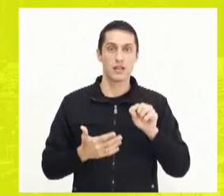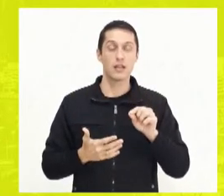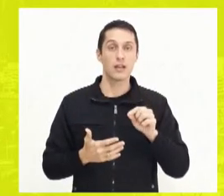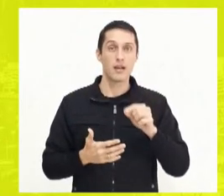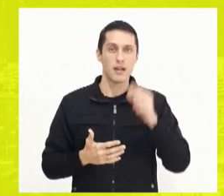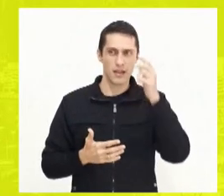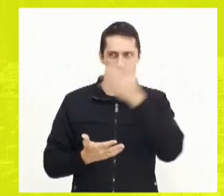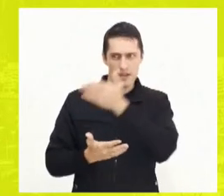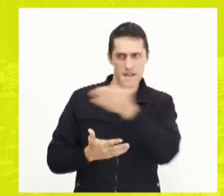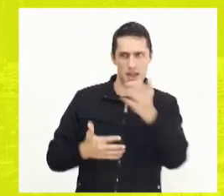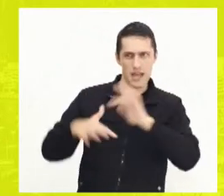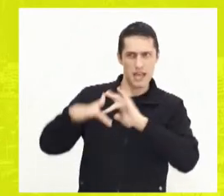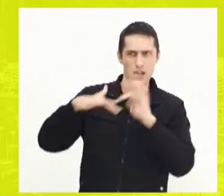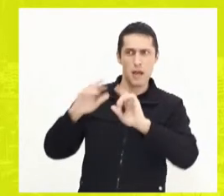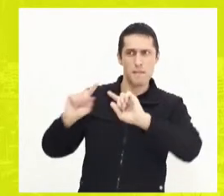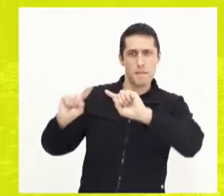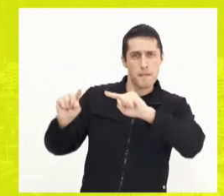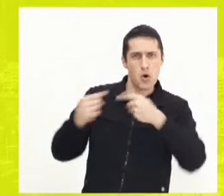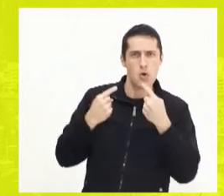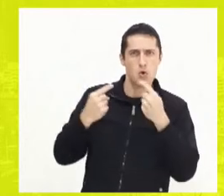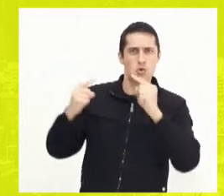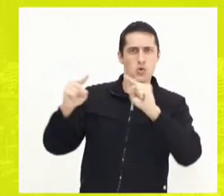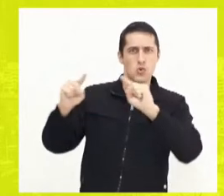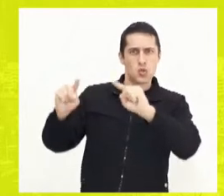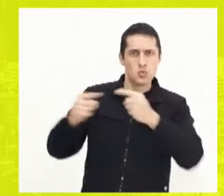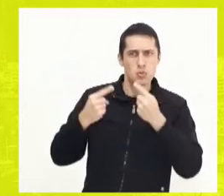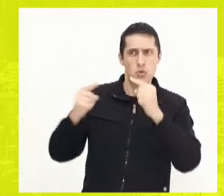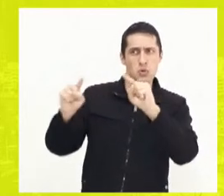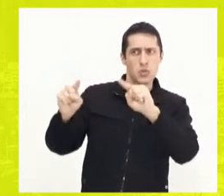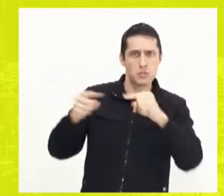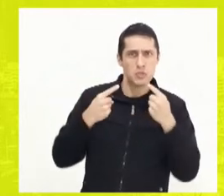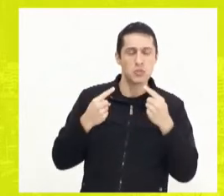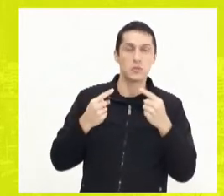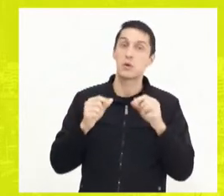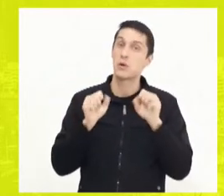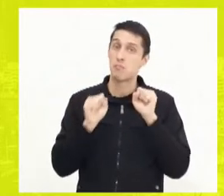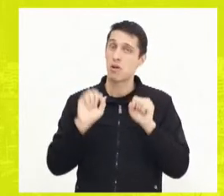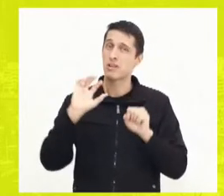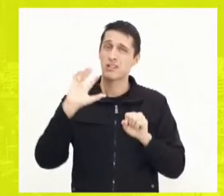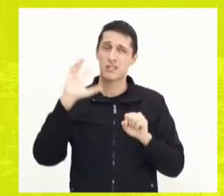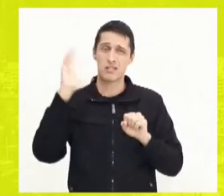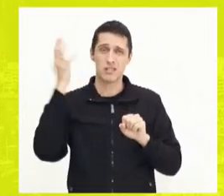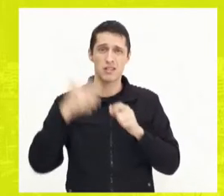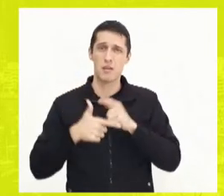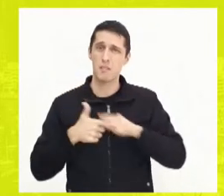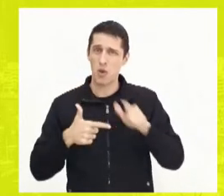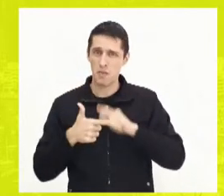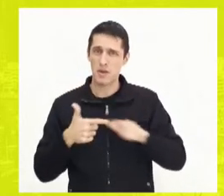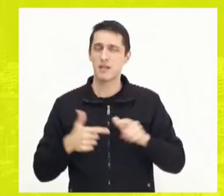it's a place that is really acceptable to attack